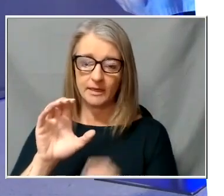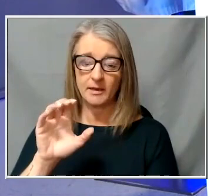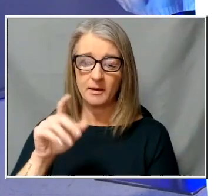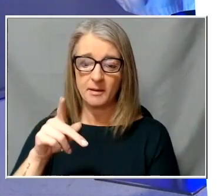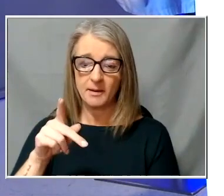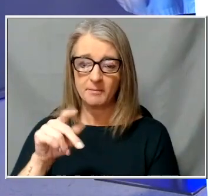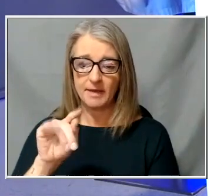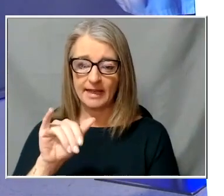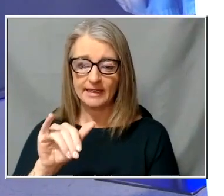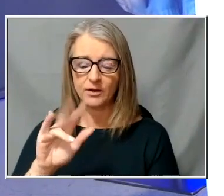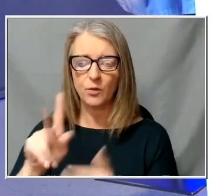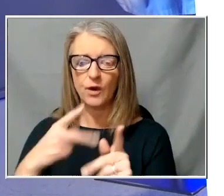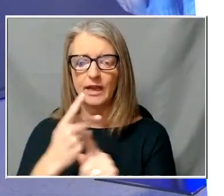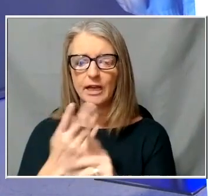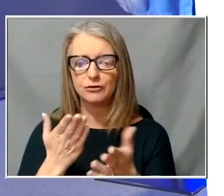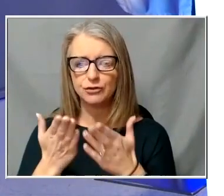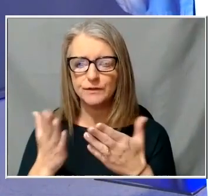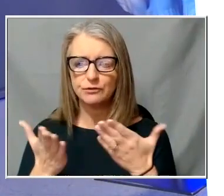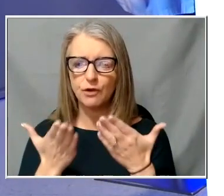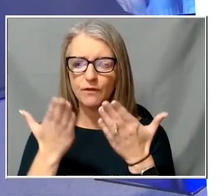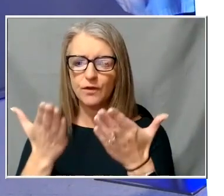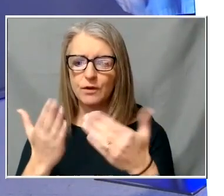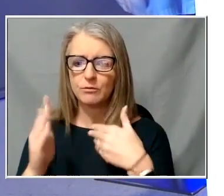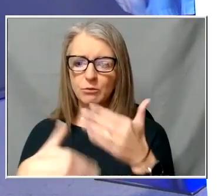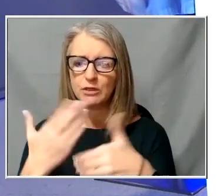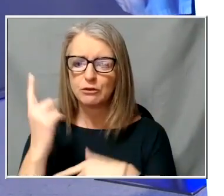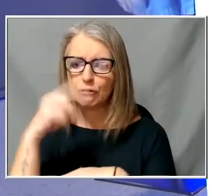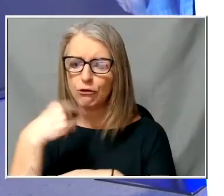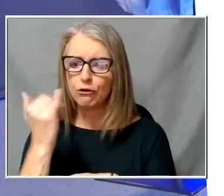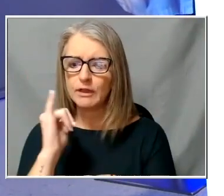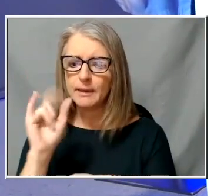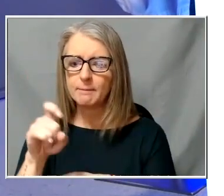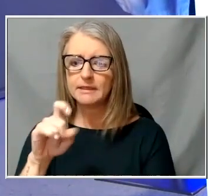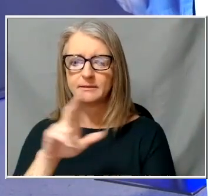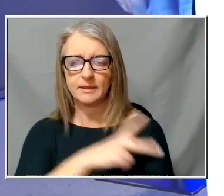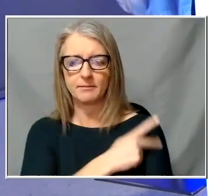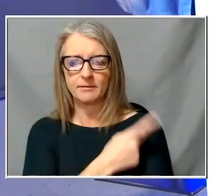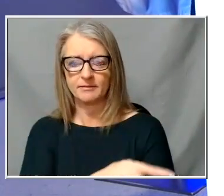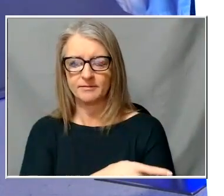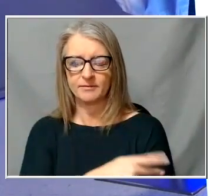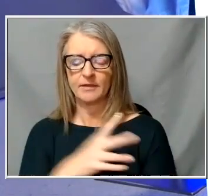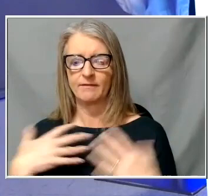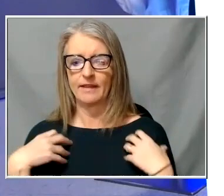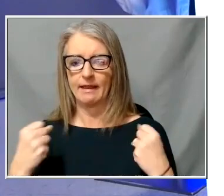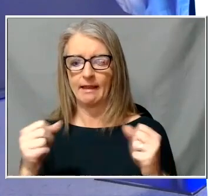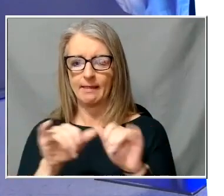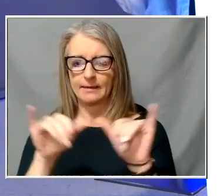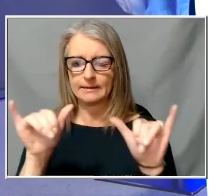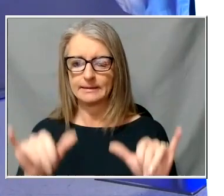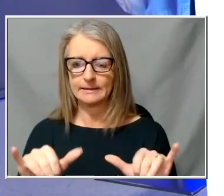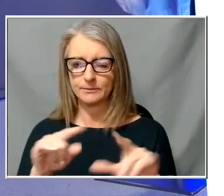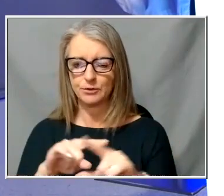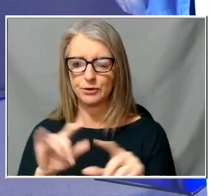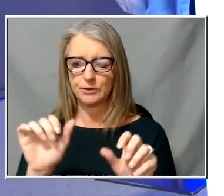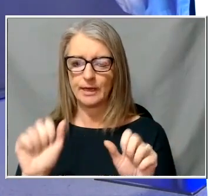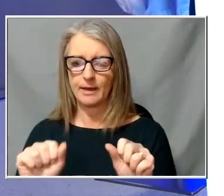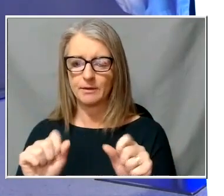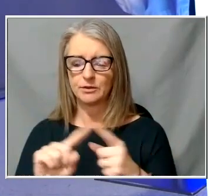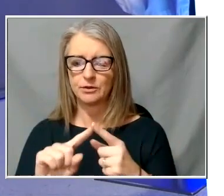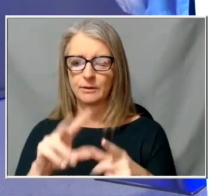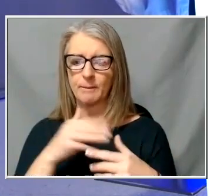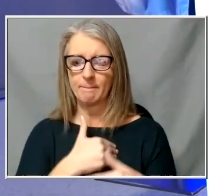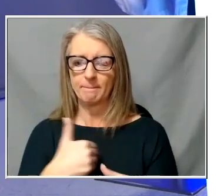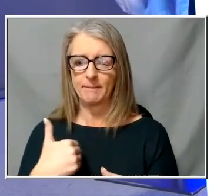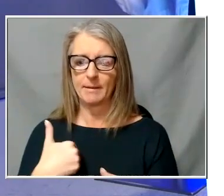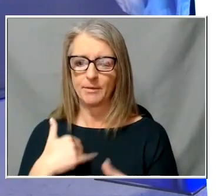services do you offer? What is that process like? And do you have to be a patient of the health system to be able to be a member there